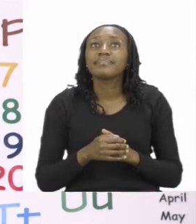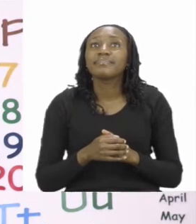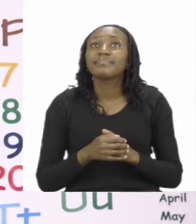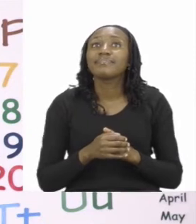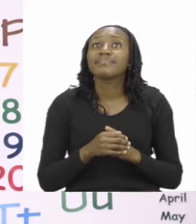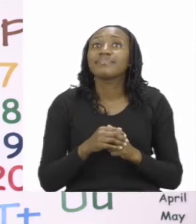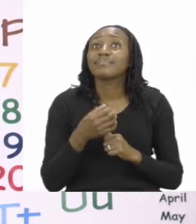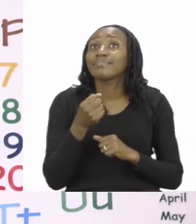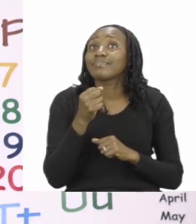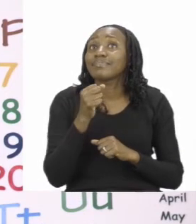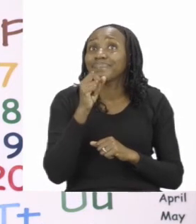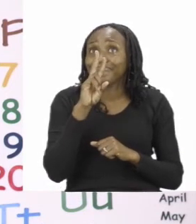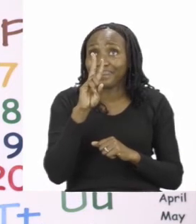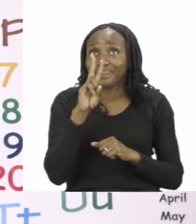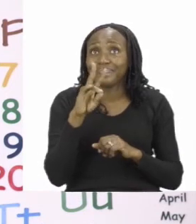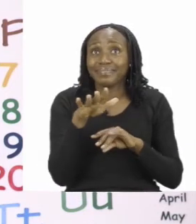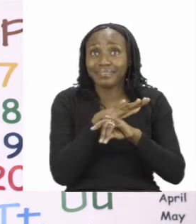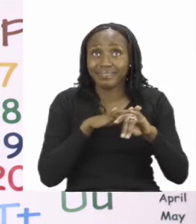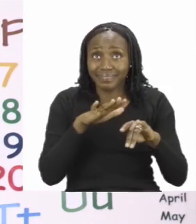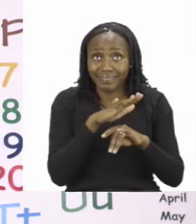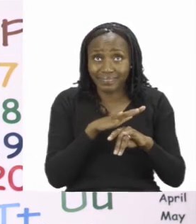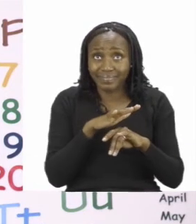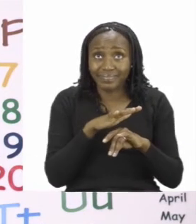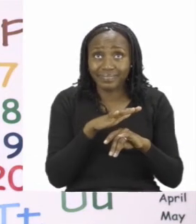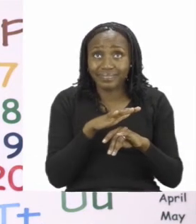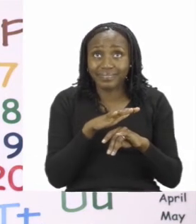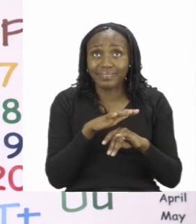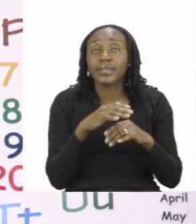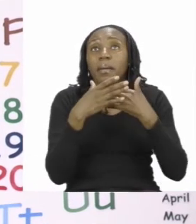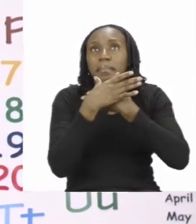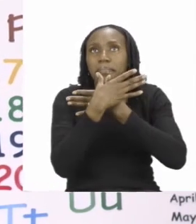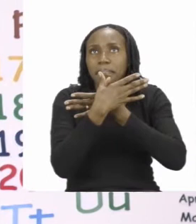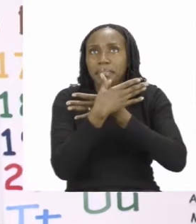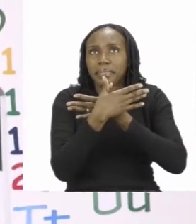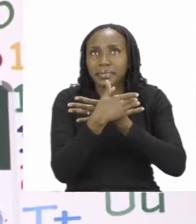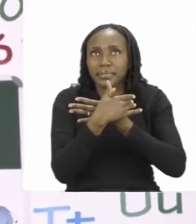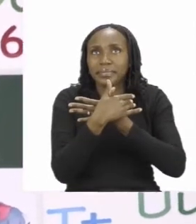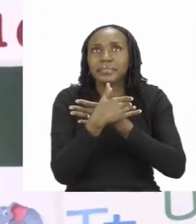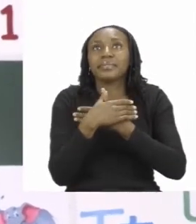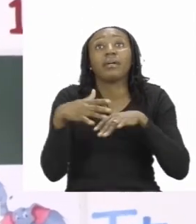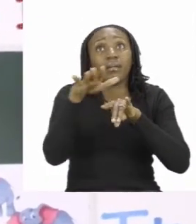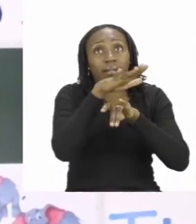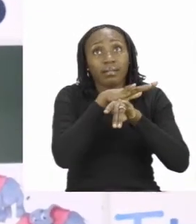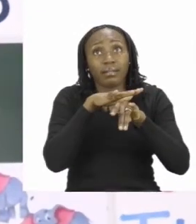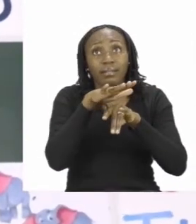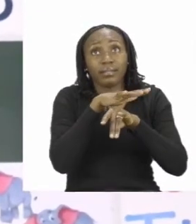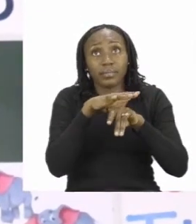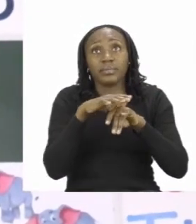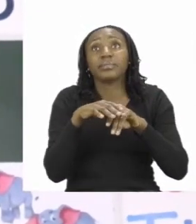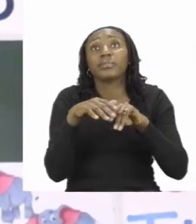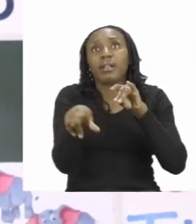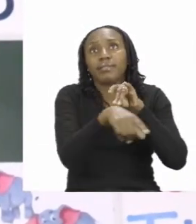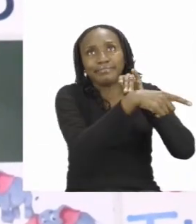of animals on the board. I have a butterfly and I have an elephant.